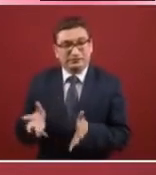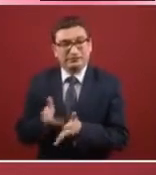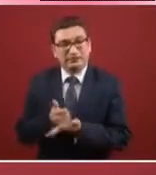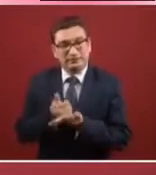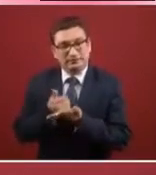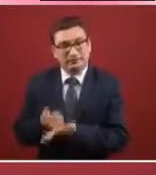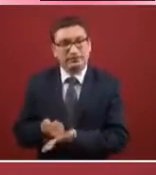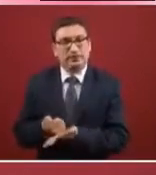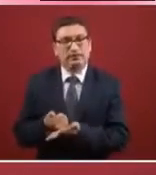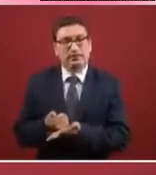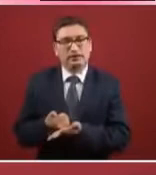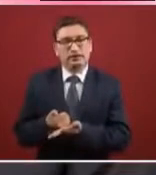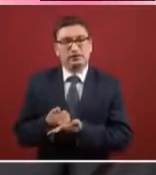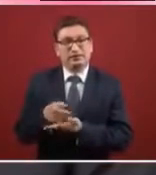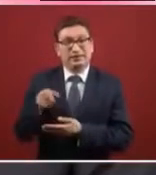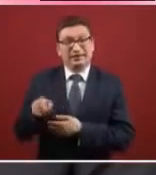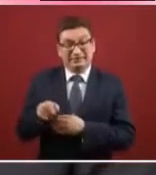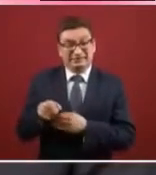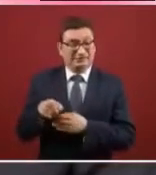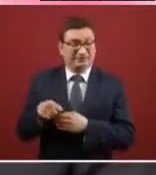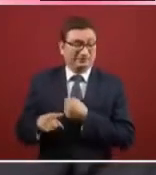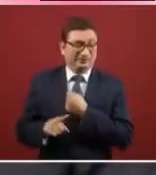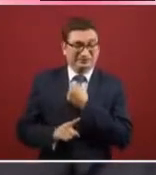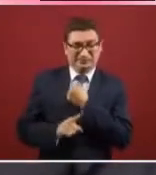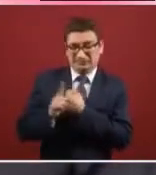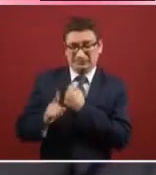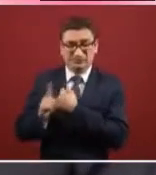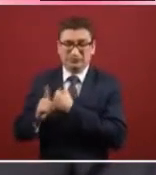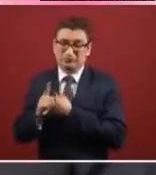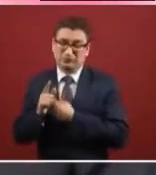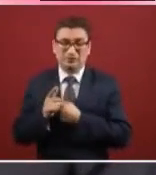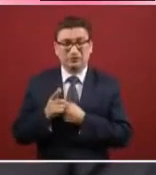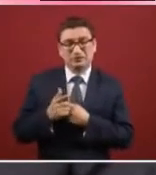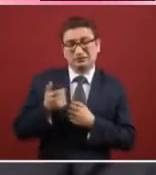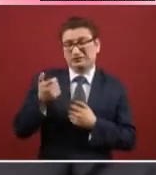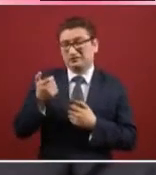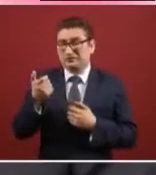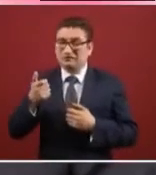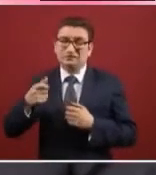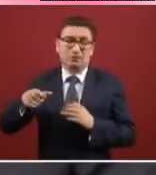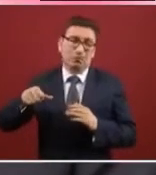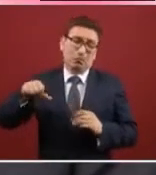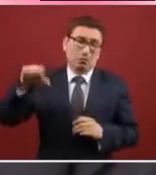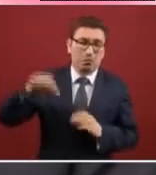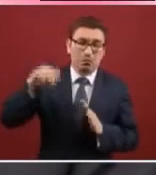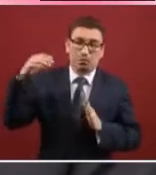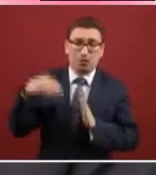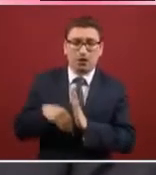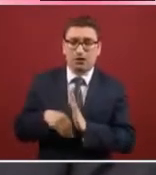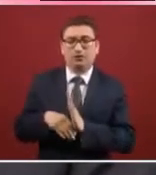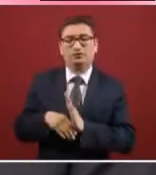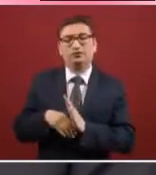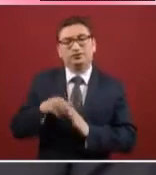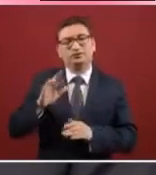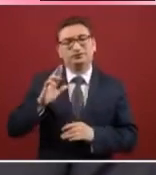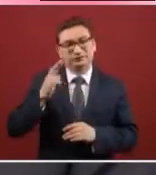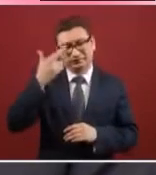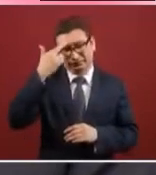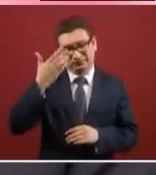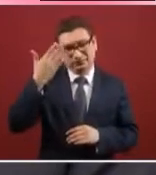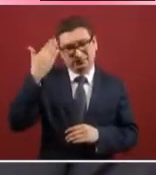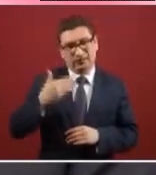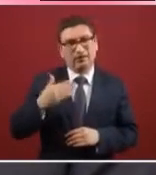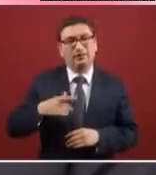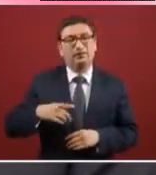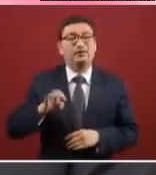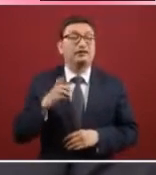la crisis, out of the crisis la bancarrota, of the bankruptcy en que dejaron which, a Pemex,